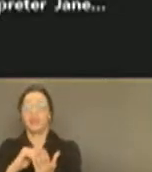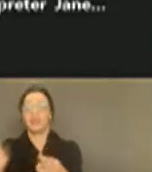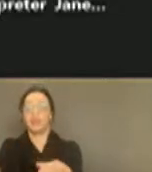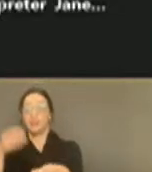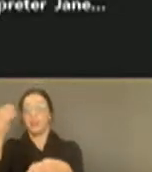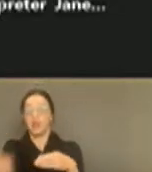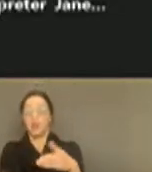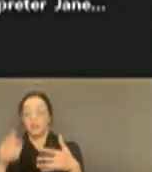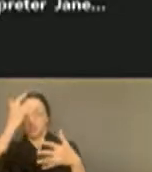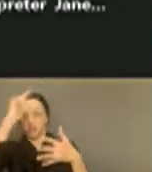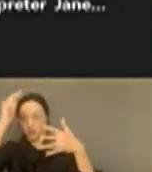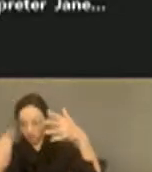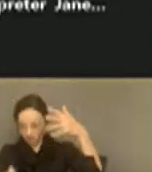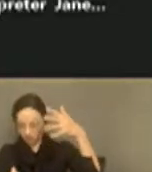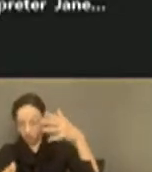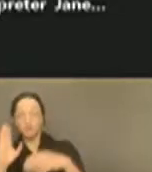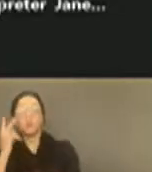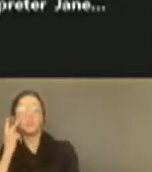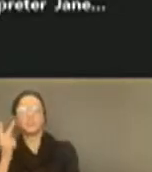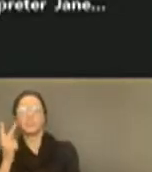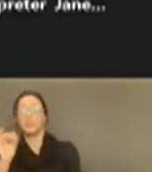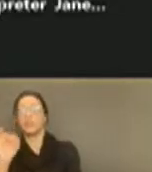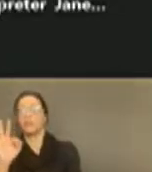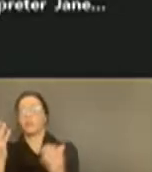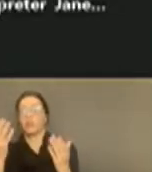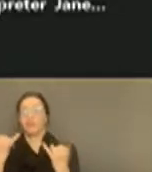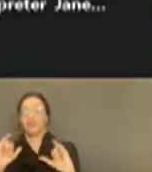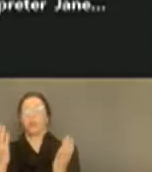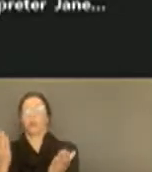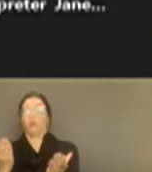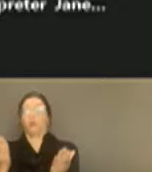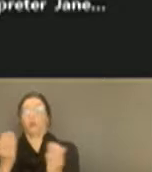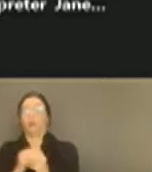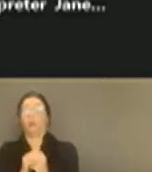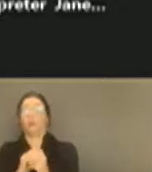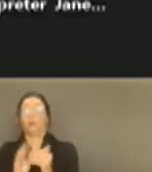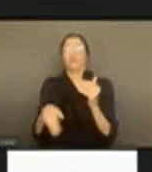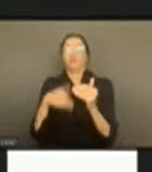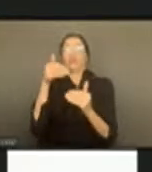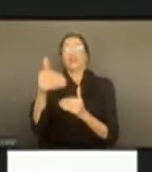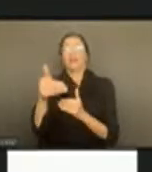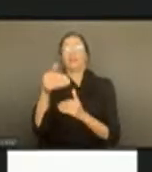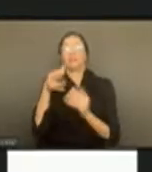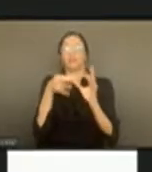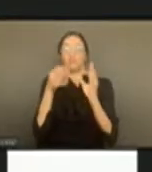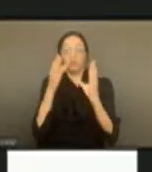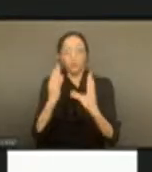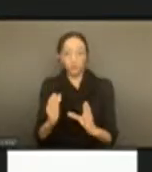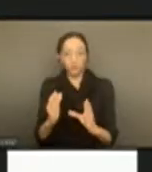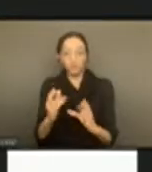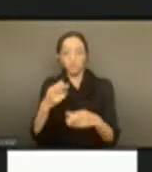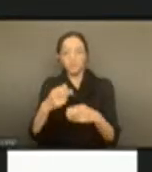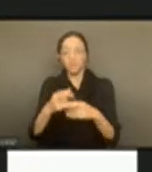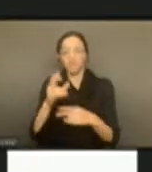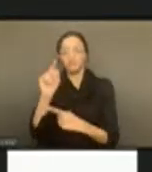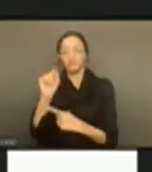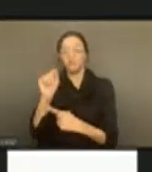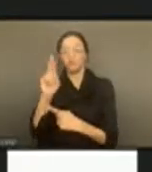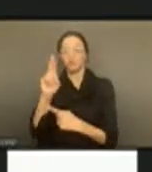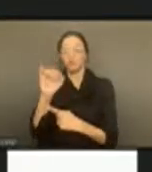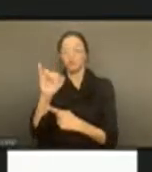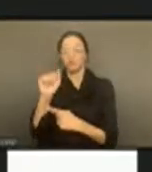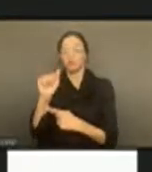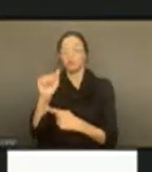there. Next speaker I have is Trisha Carter. Trisha Carter, please unmute your mic and state your name